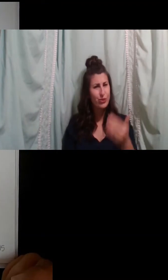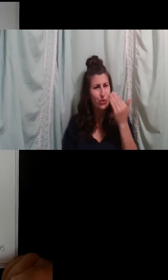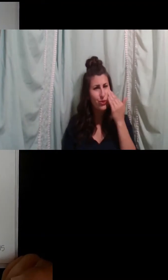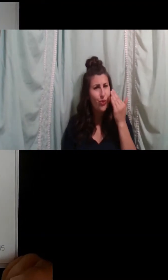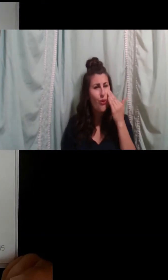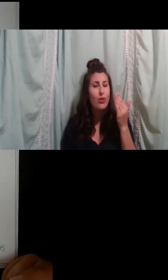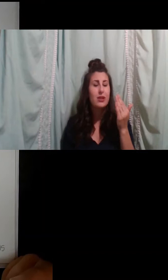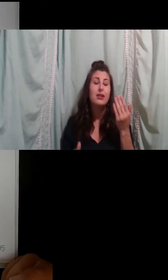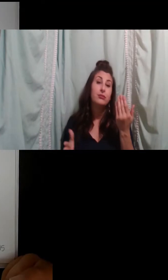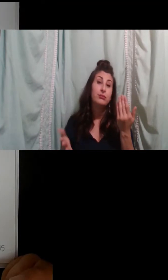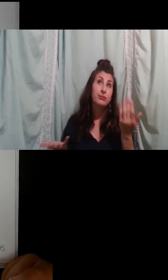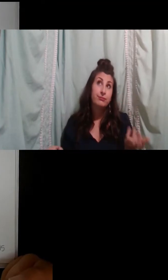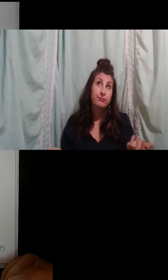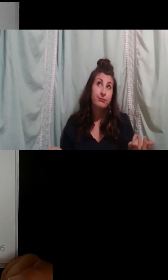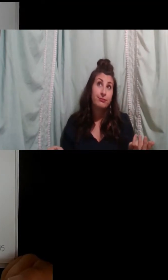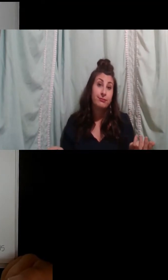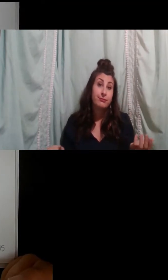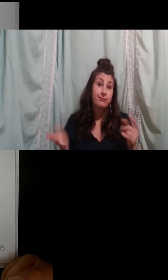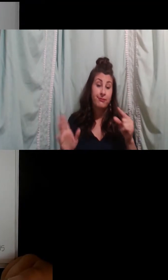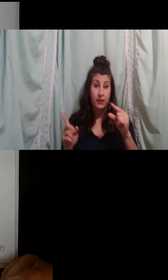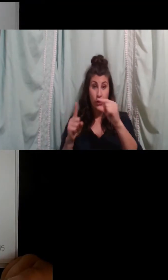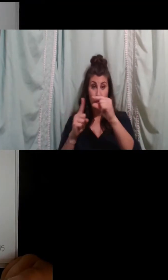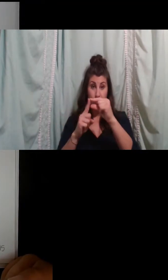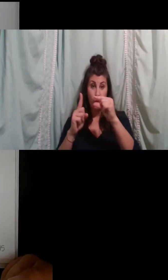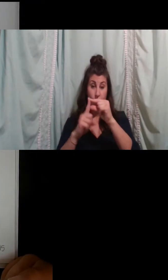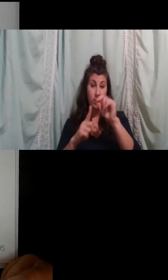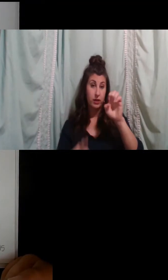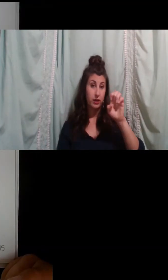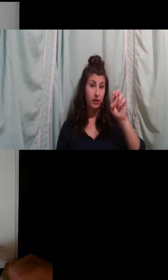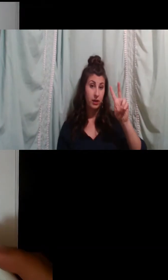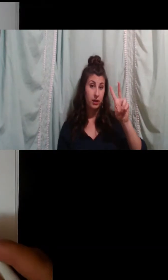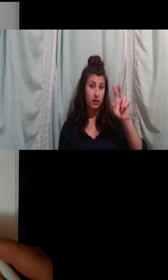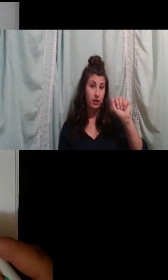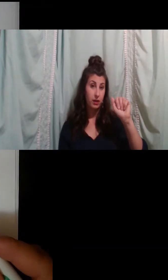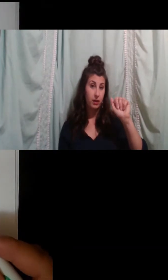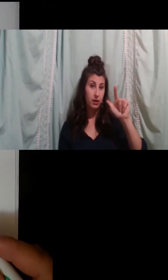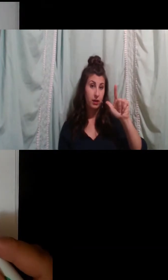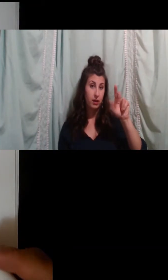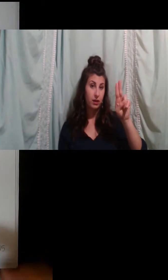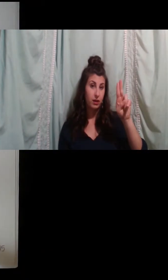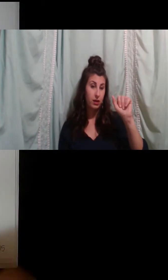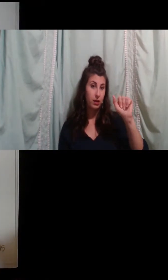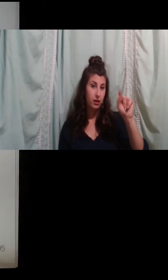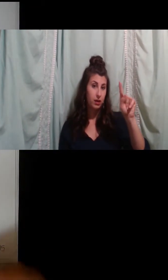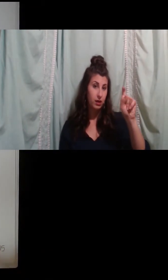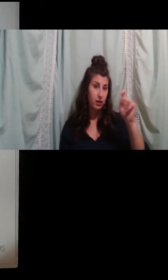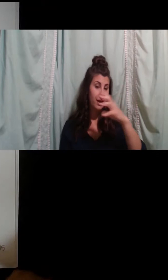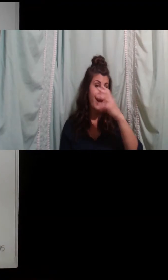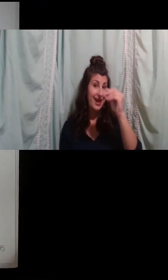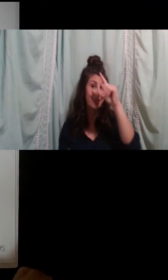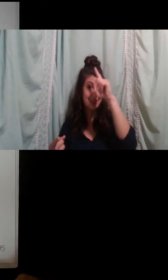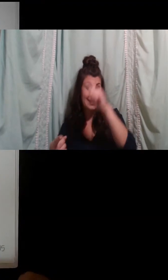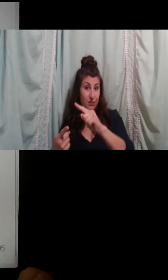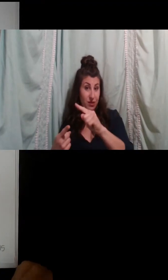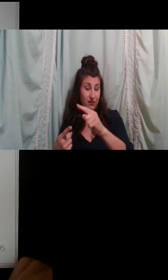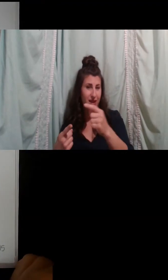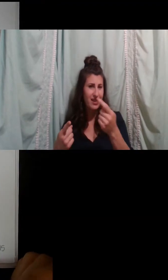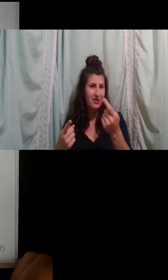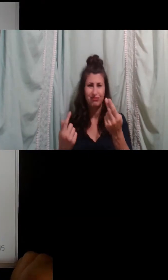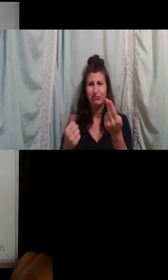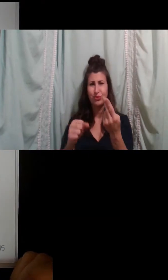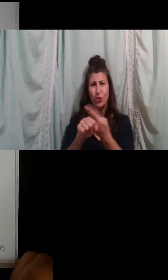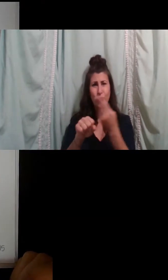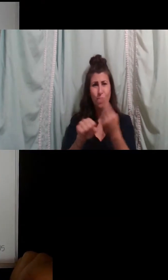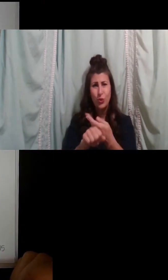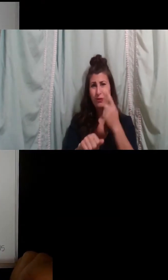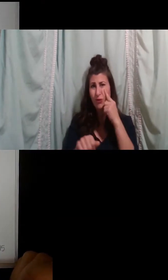aware that, again, the word evaluate and the word simplify are used interchangeably.